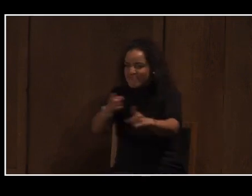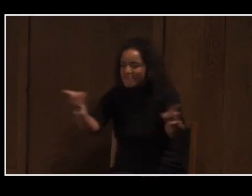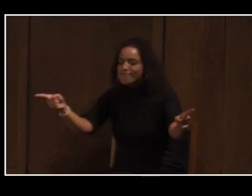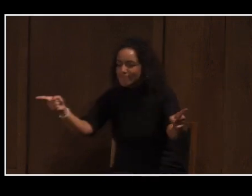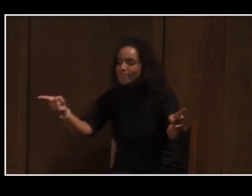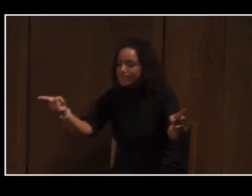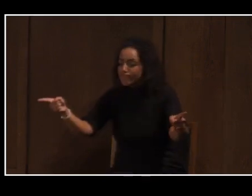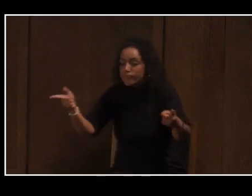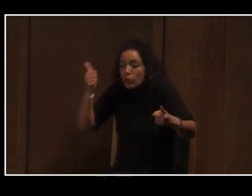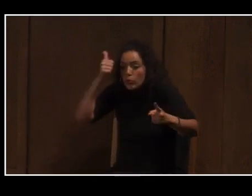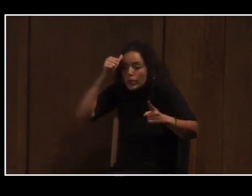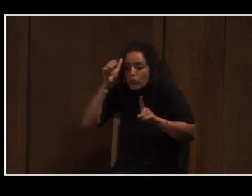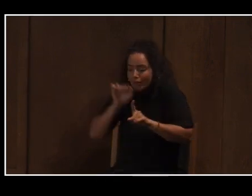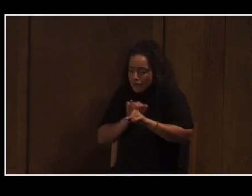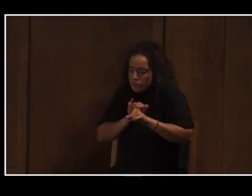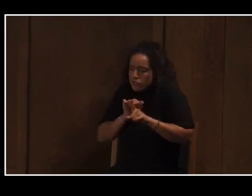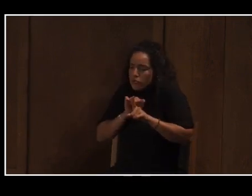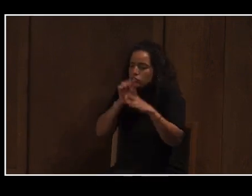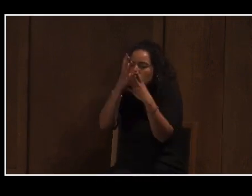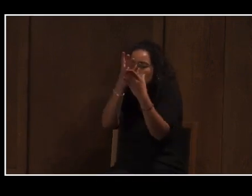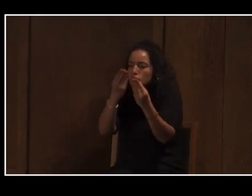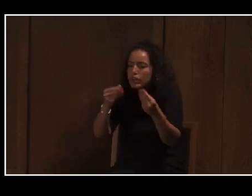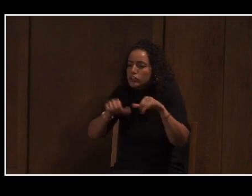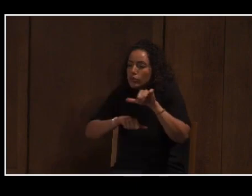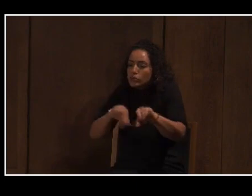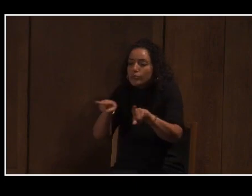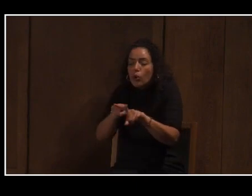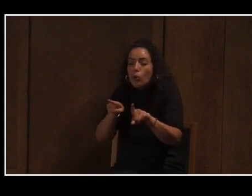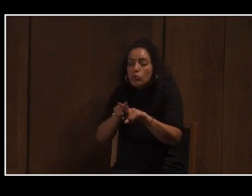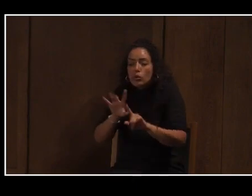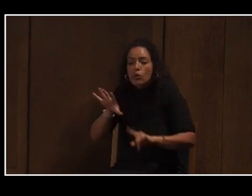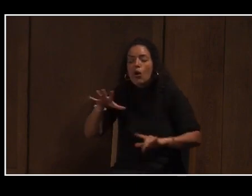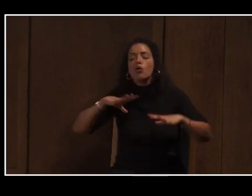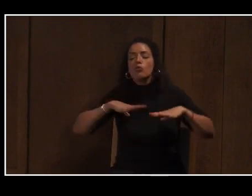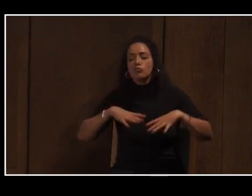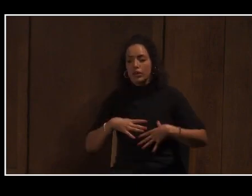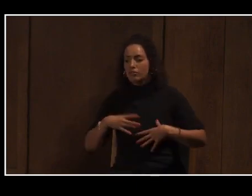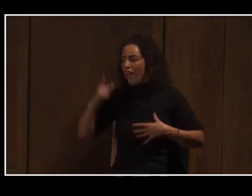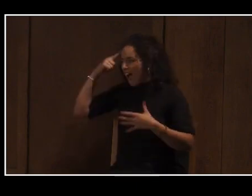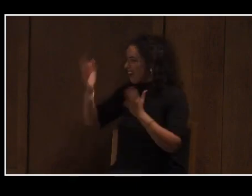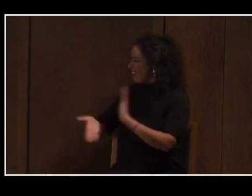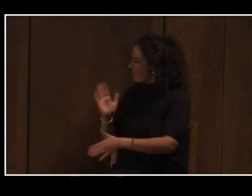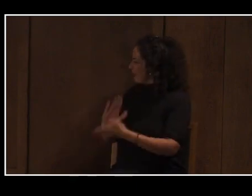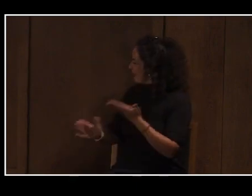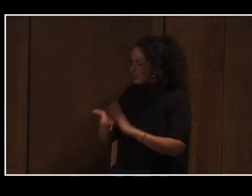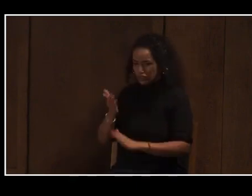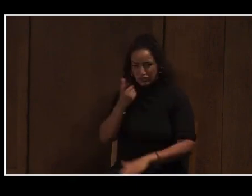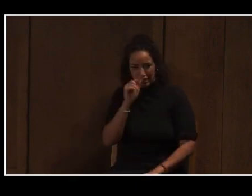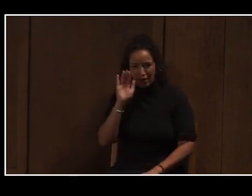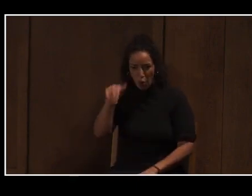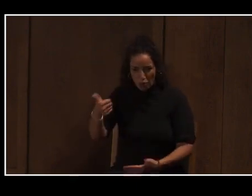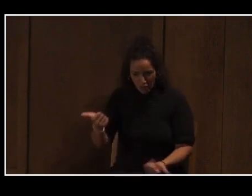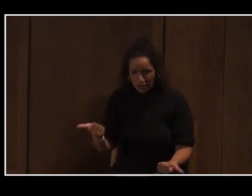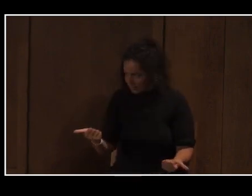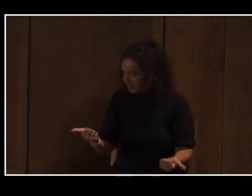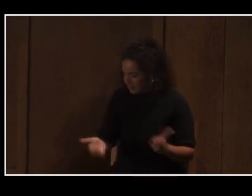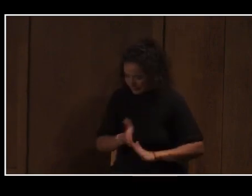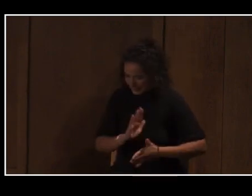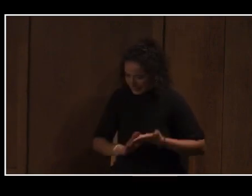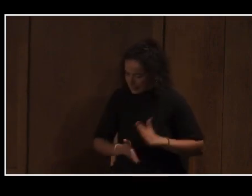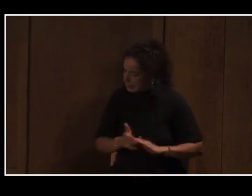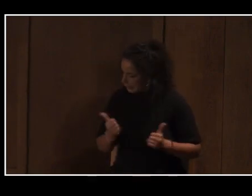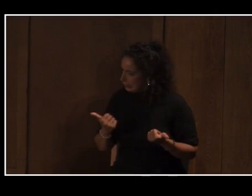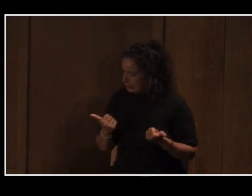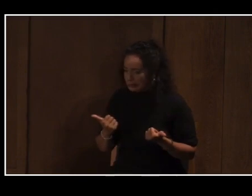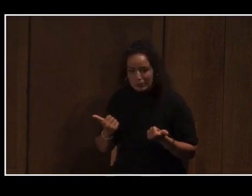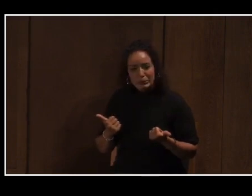restoration process, and there's a place of rest. I think we can all go home now from hearing that. Literally, that